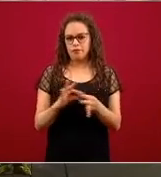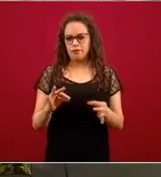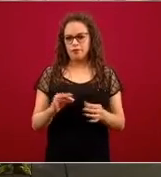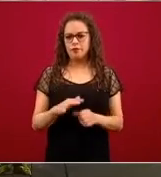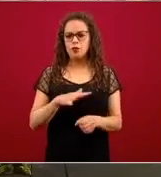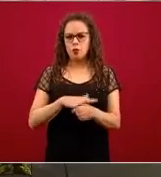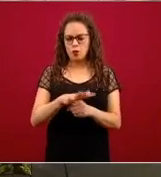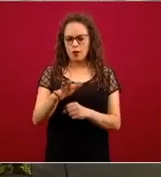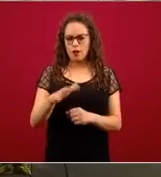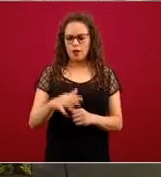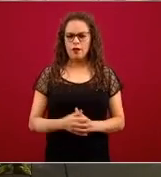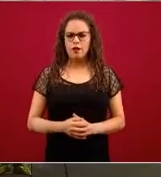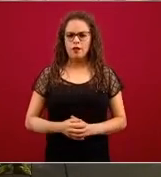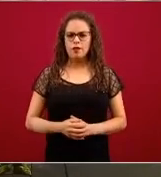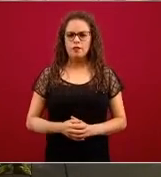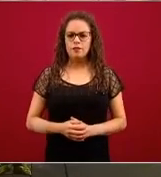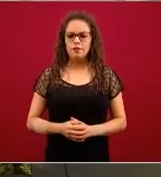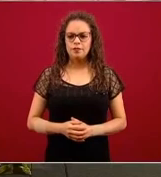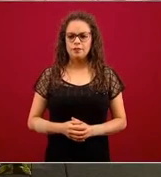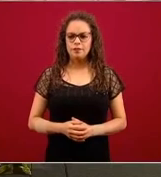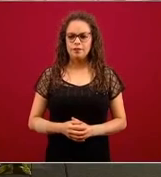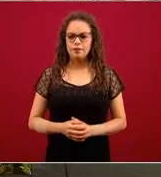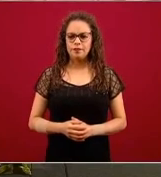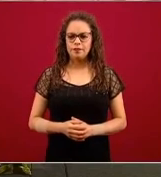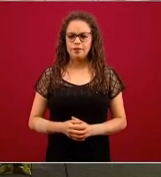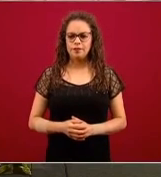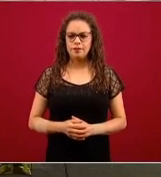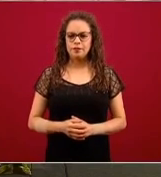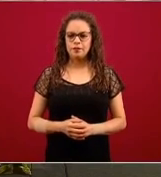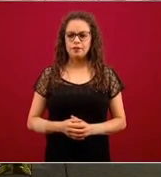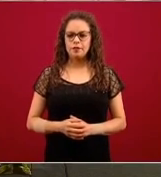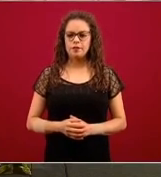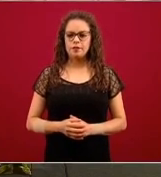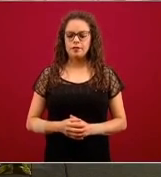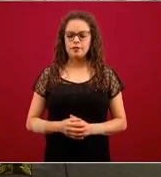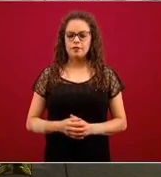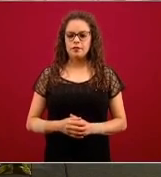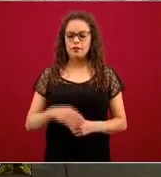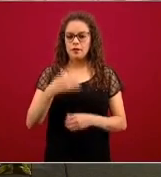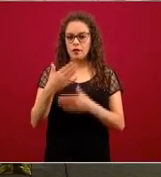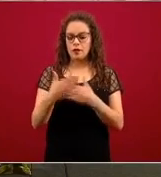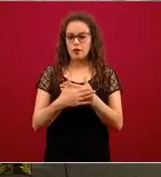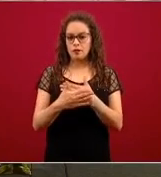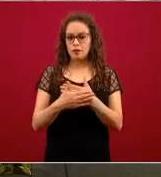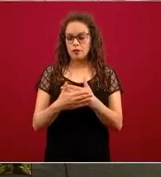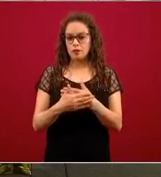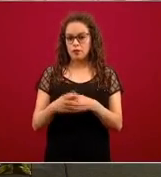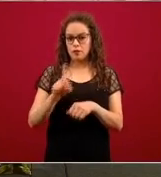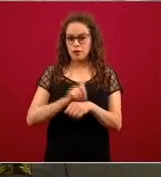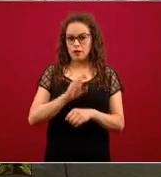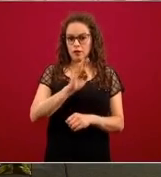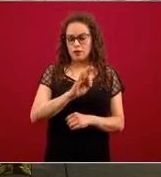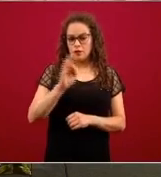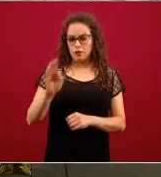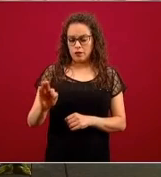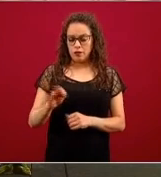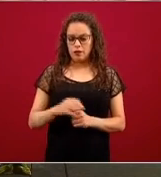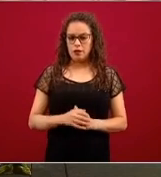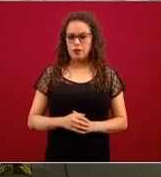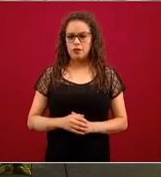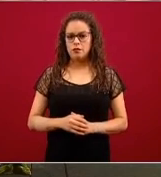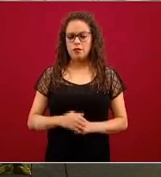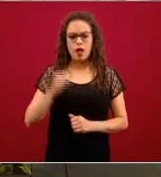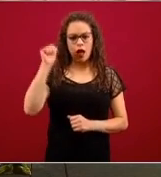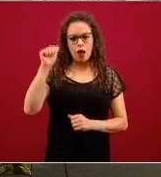very much. We will be conversing also about an event that will be taking place